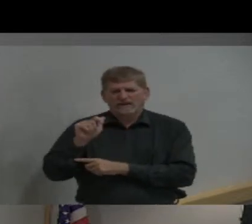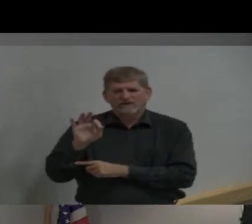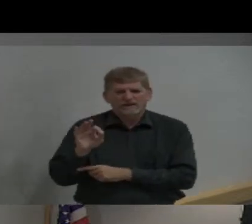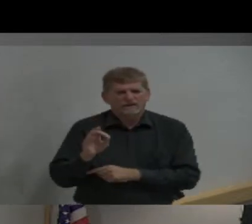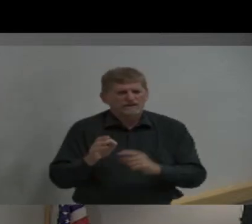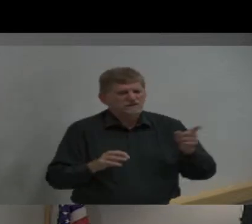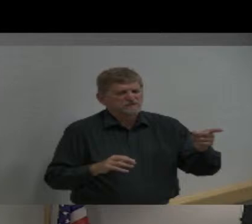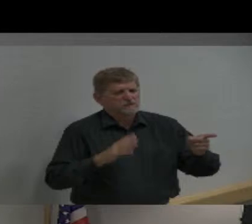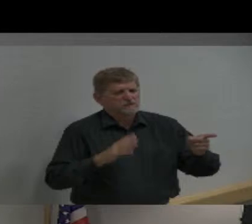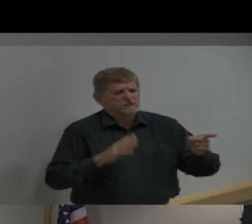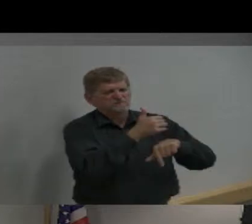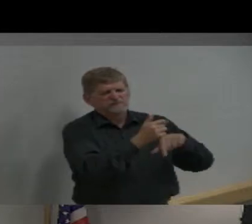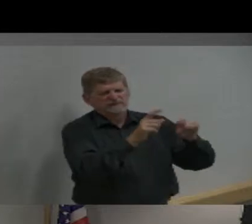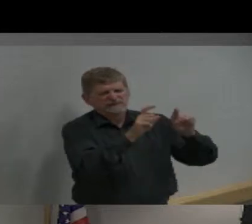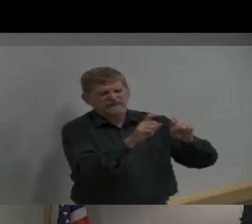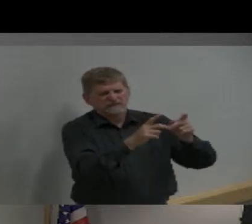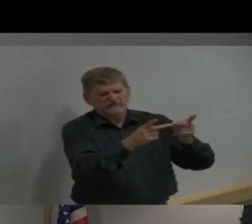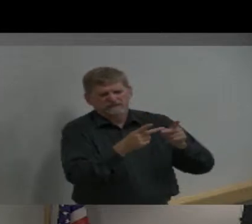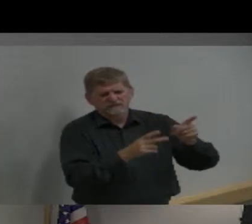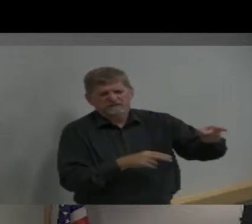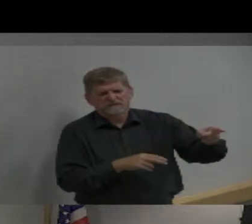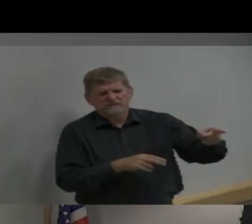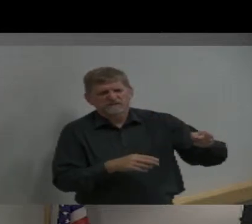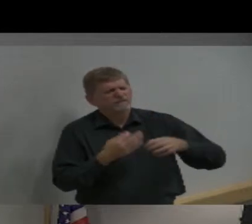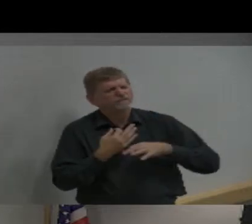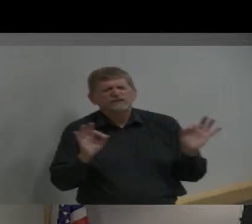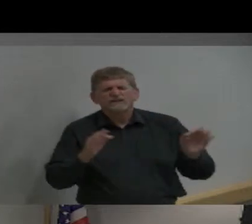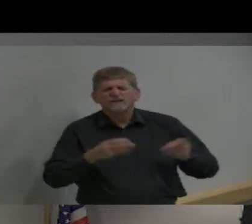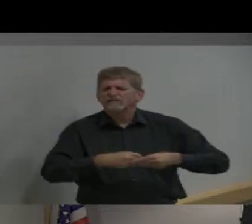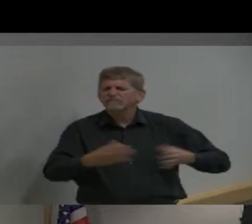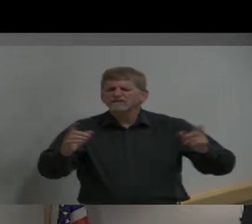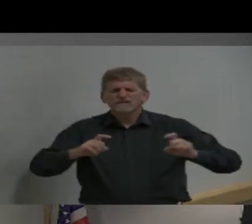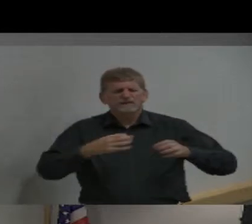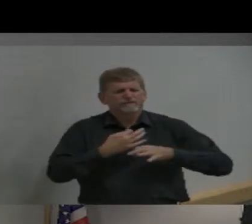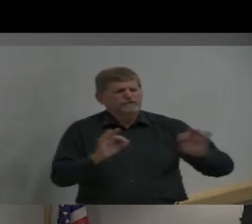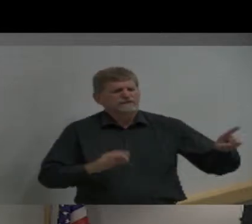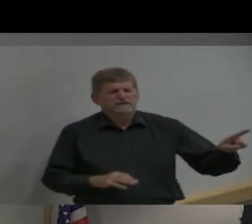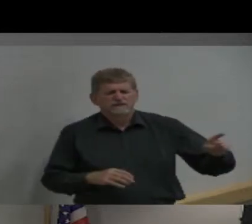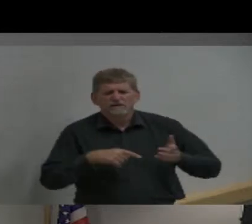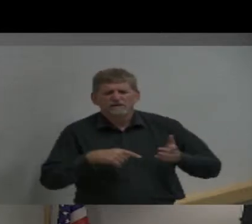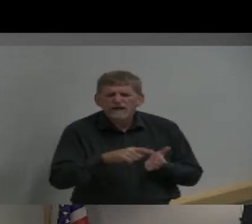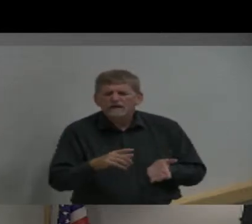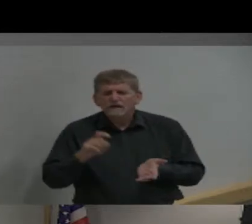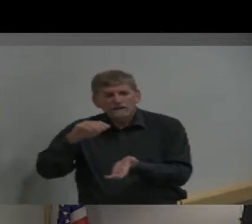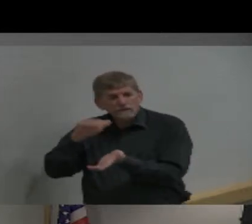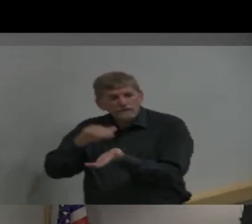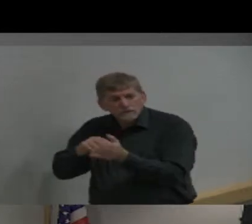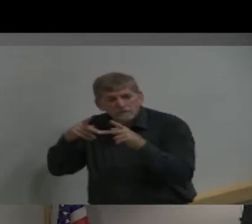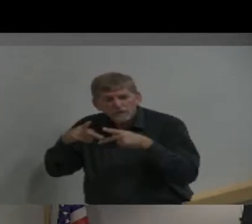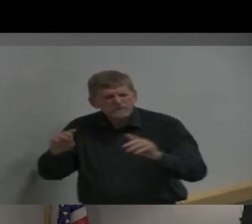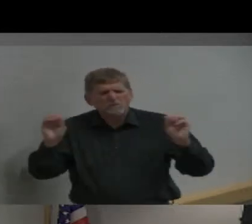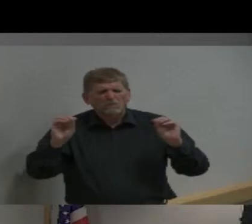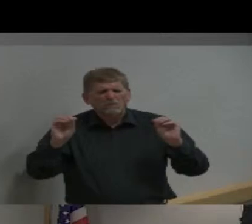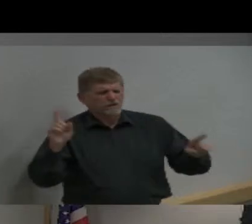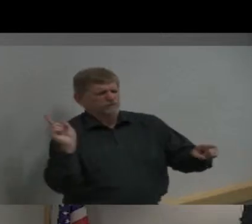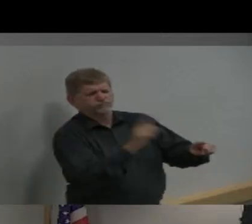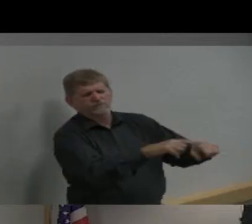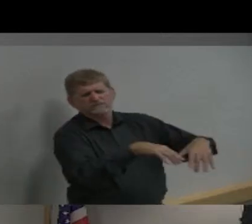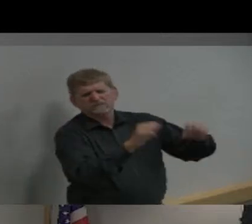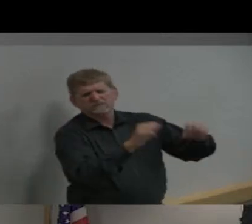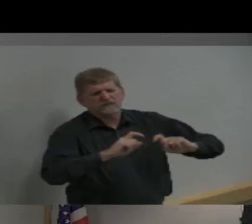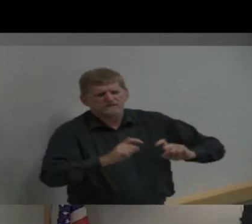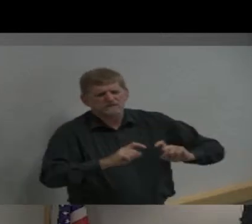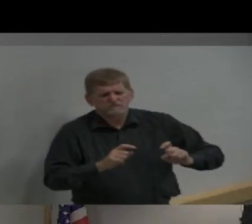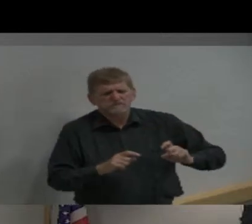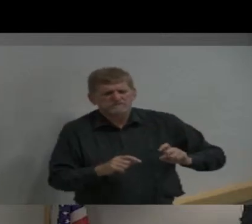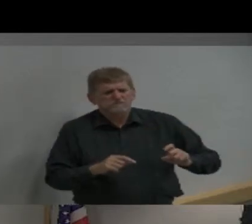it provides free testing without a doctor's order. One of the things that we have heard, though, from our